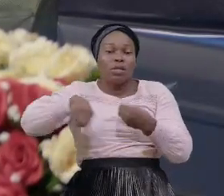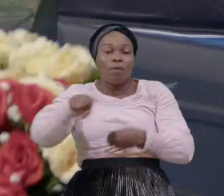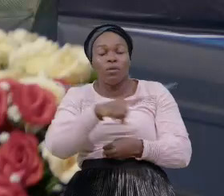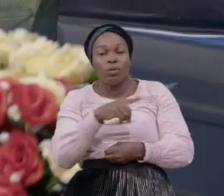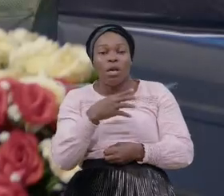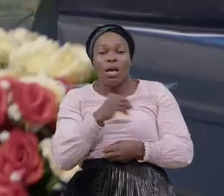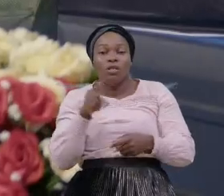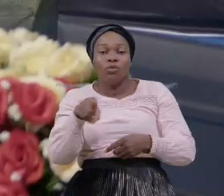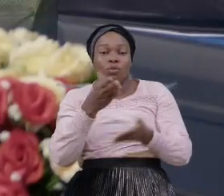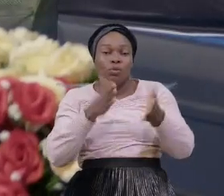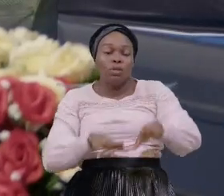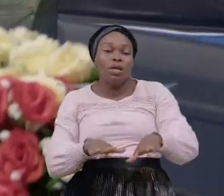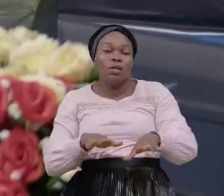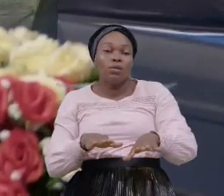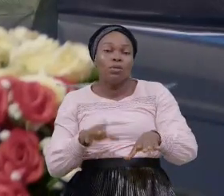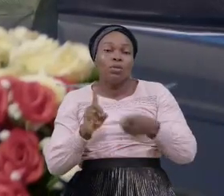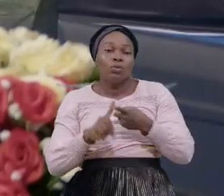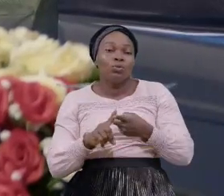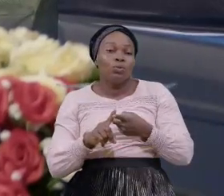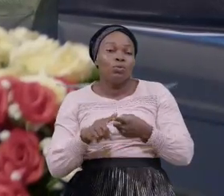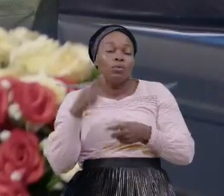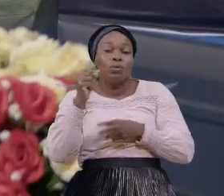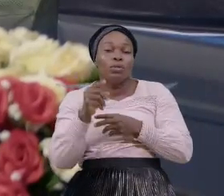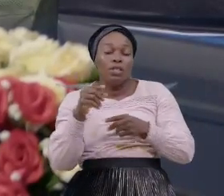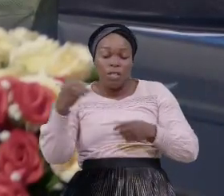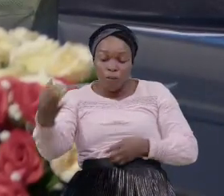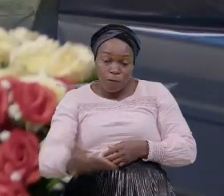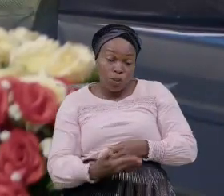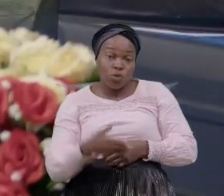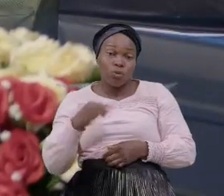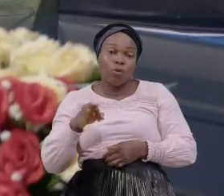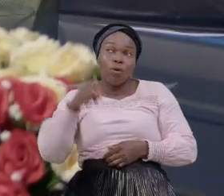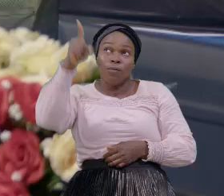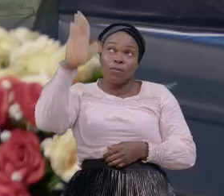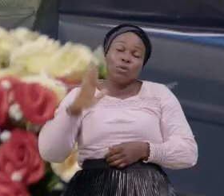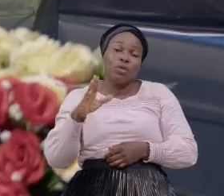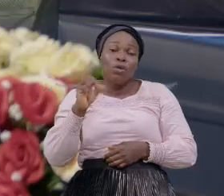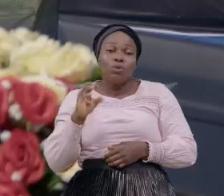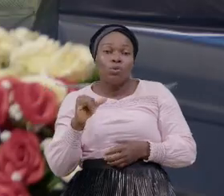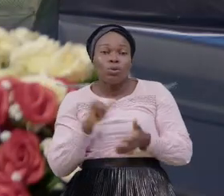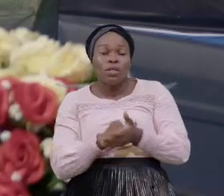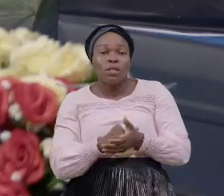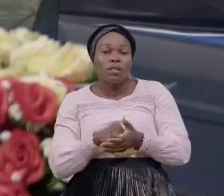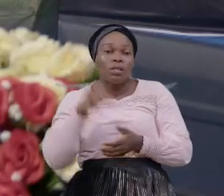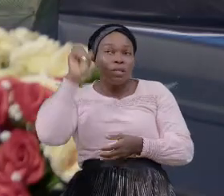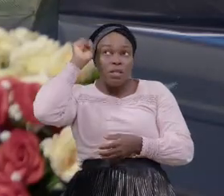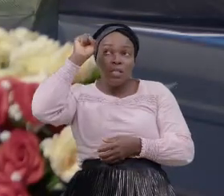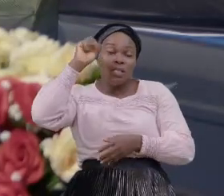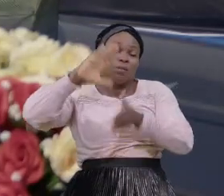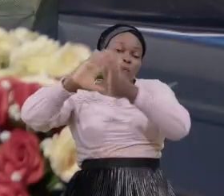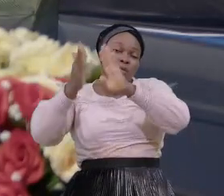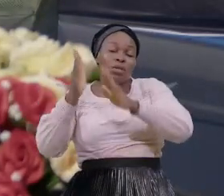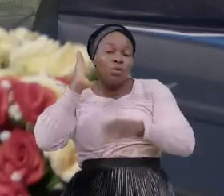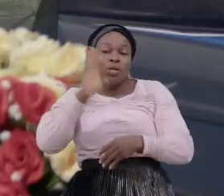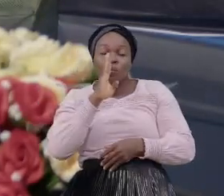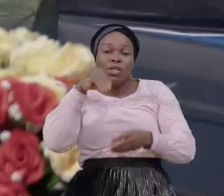die to the invitation of God so that his presence will be in your life. And then it